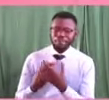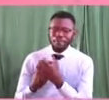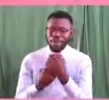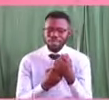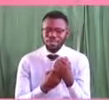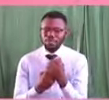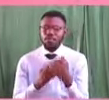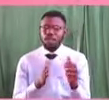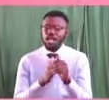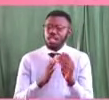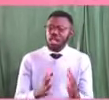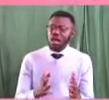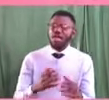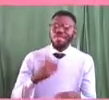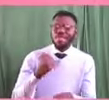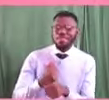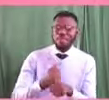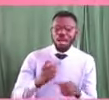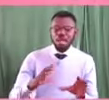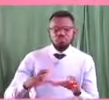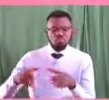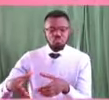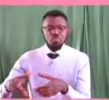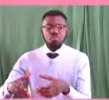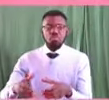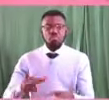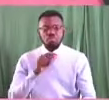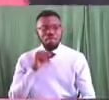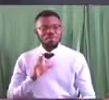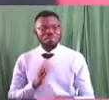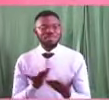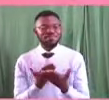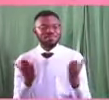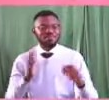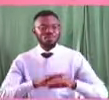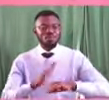the leaders of the labour movement, ladies and gentlemen, good morning.